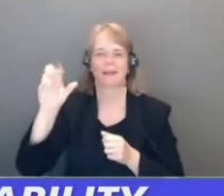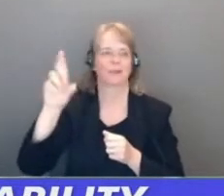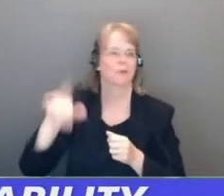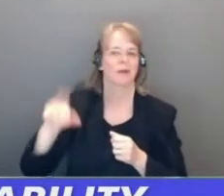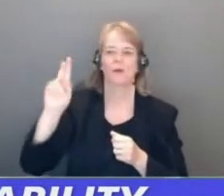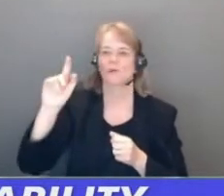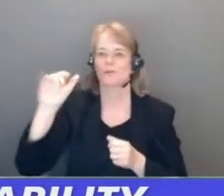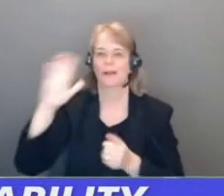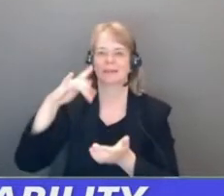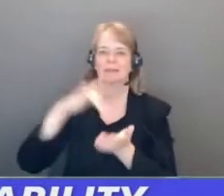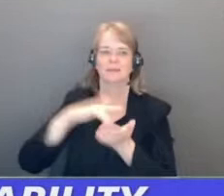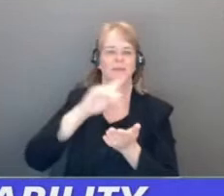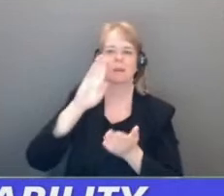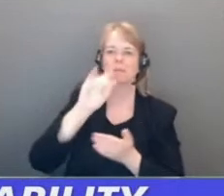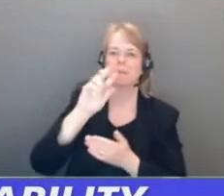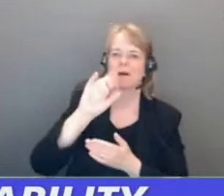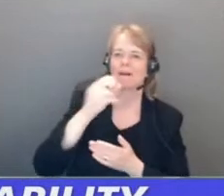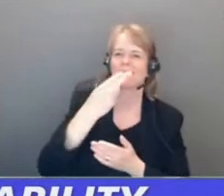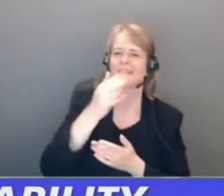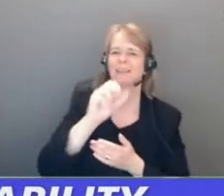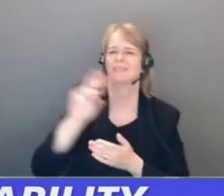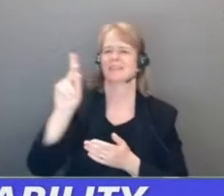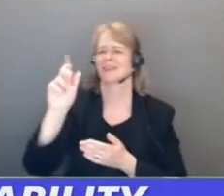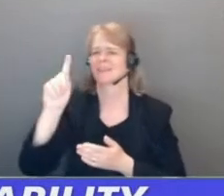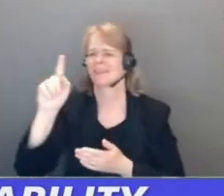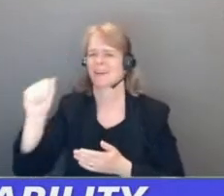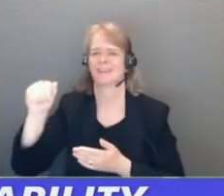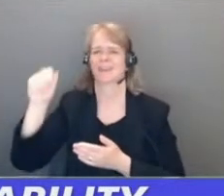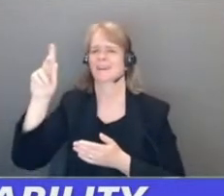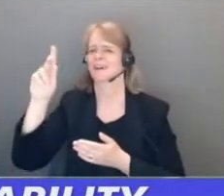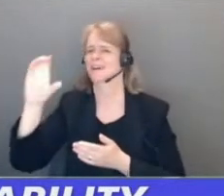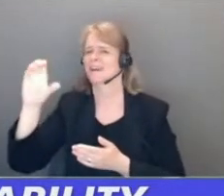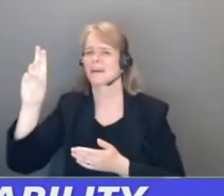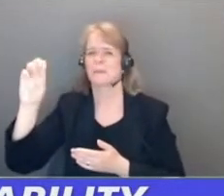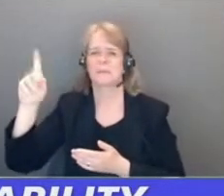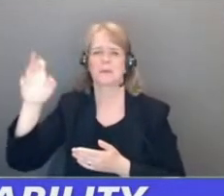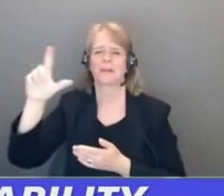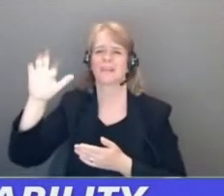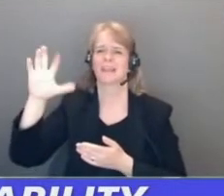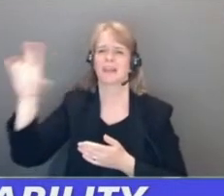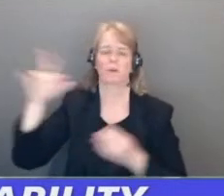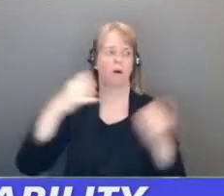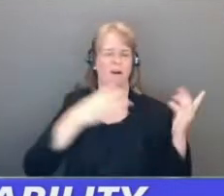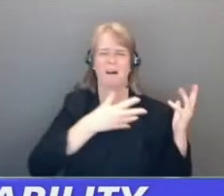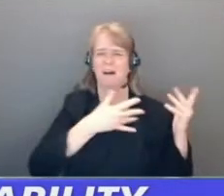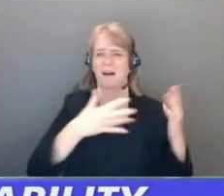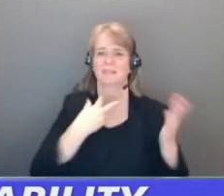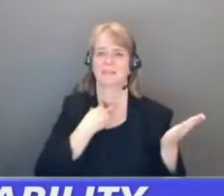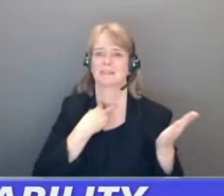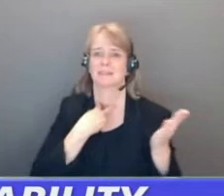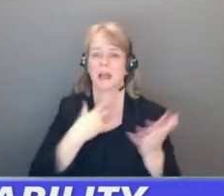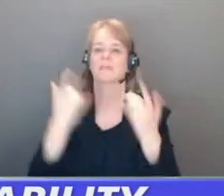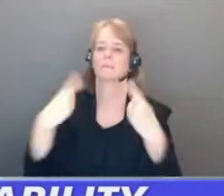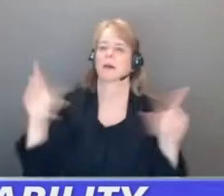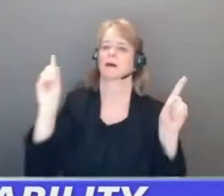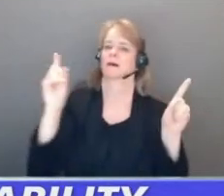Canada, Cumberland? And we kept control over spending. We have a AAA credit rating. We